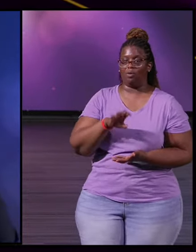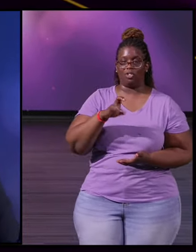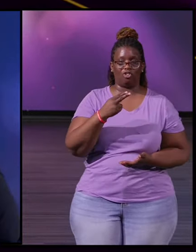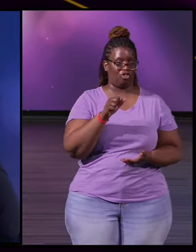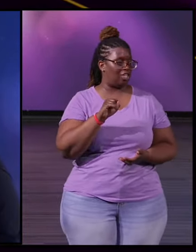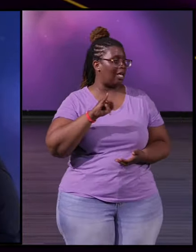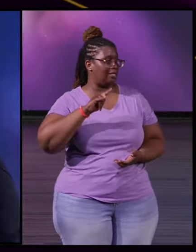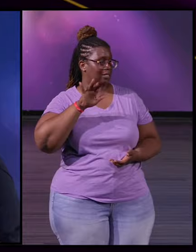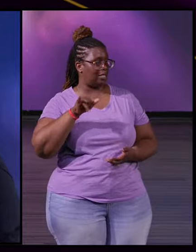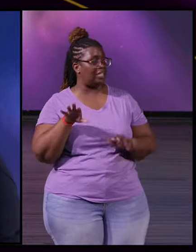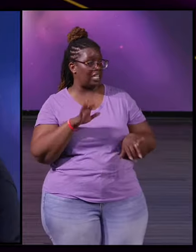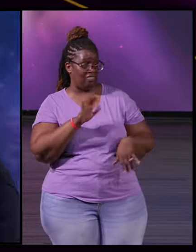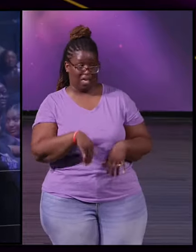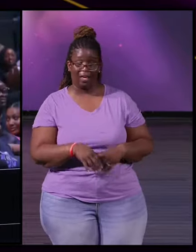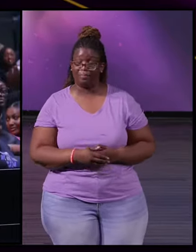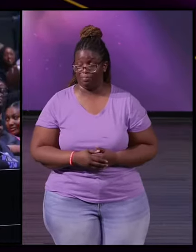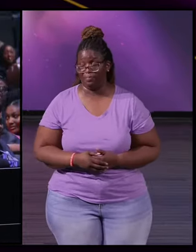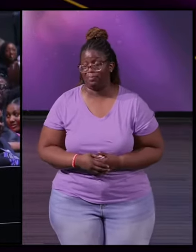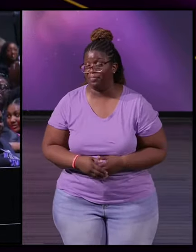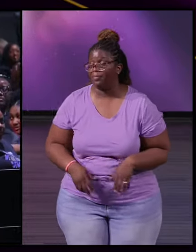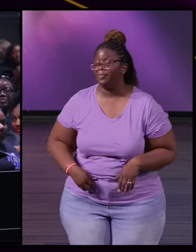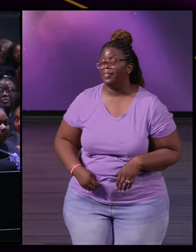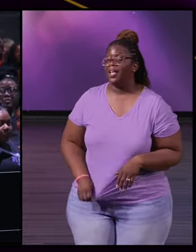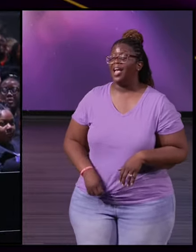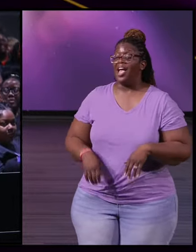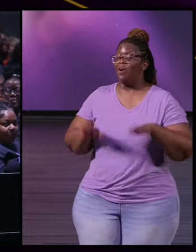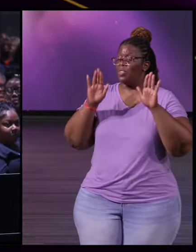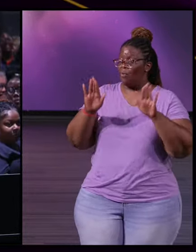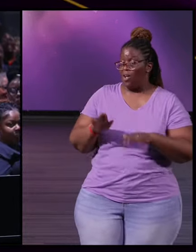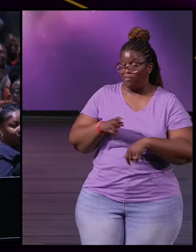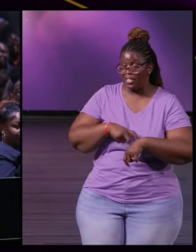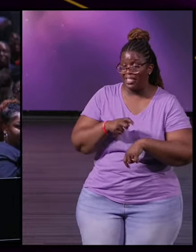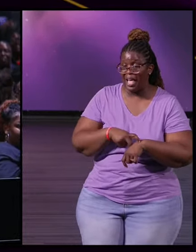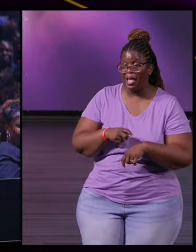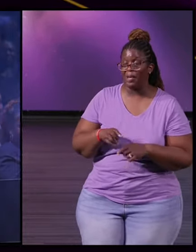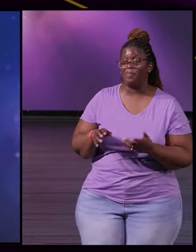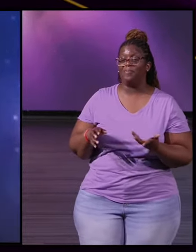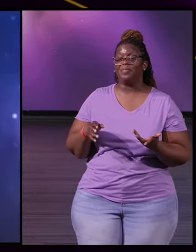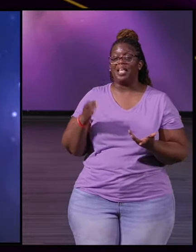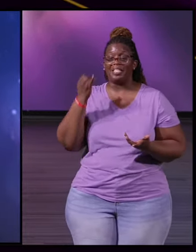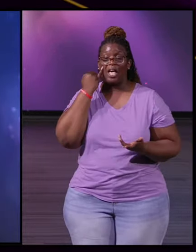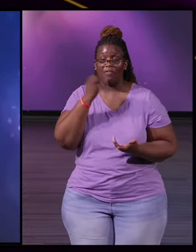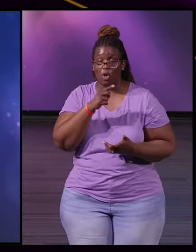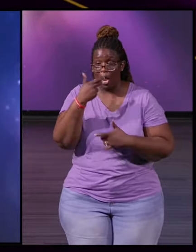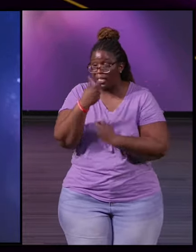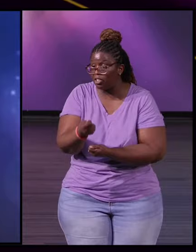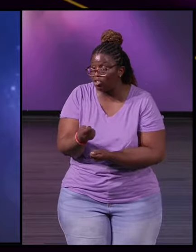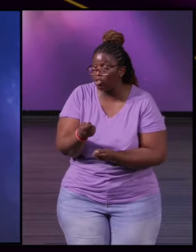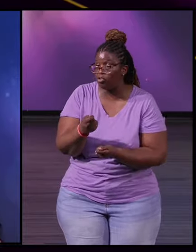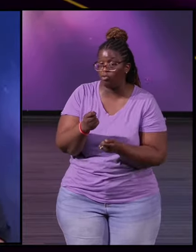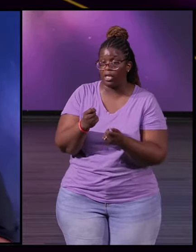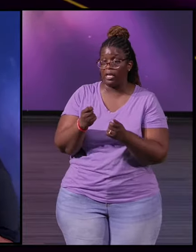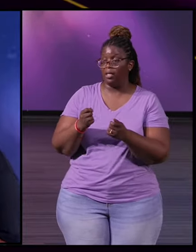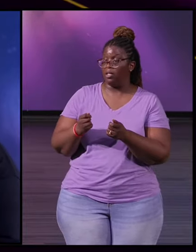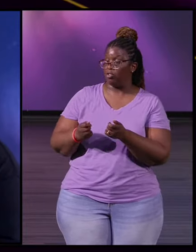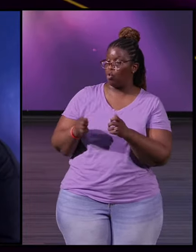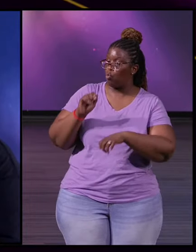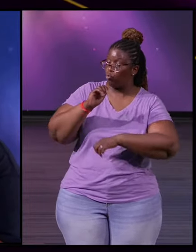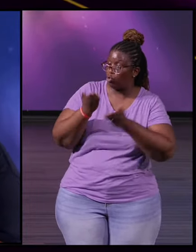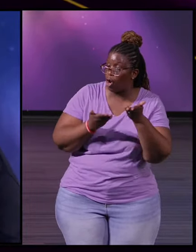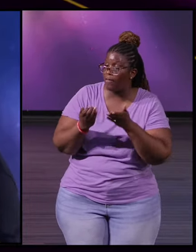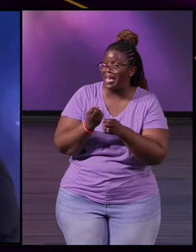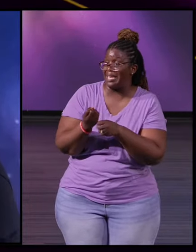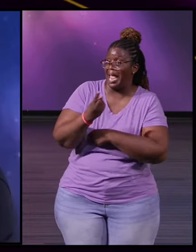All right, and so we had a phenomenal time at the mic, but we also have so many things going on. And if you are interested in being a part of next year's homecoming